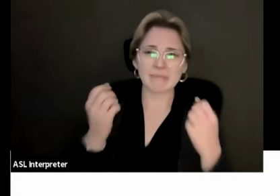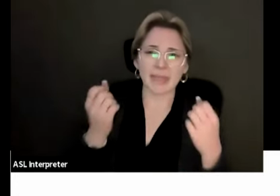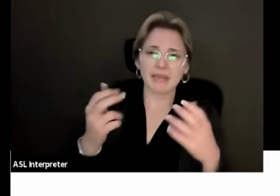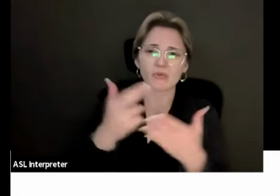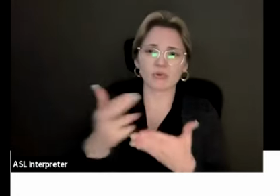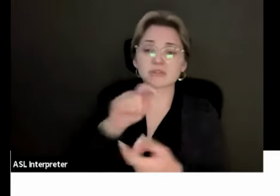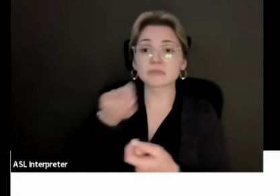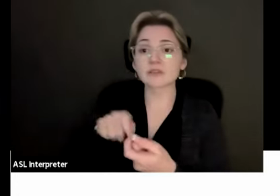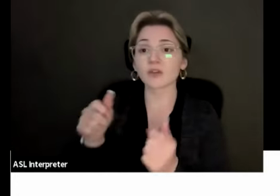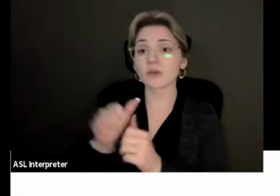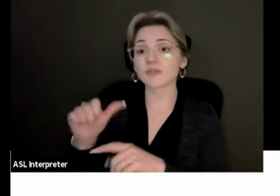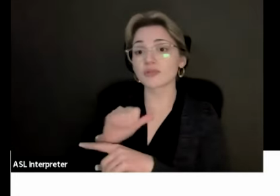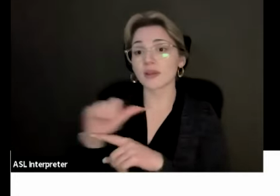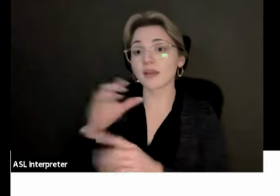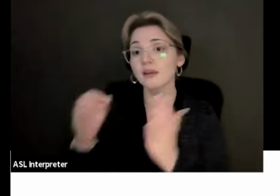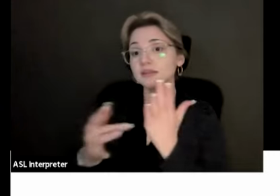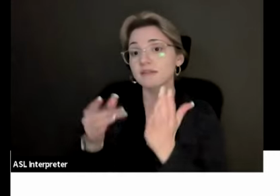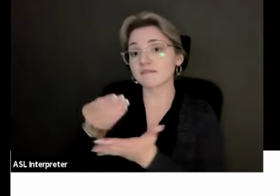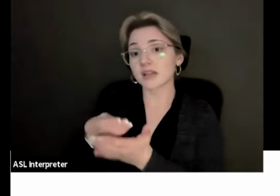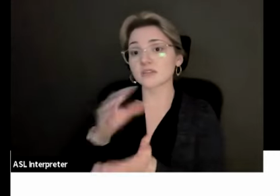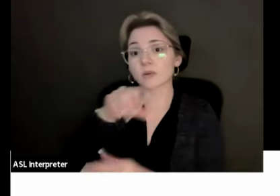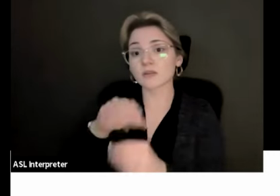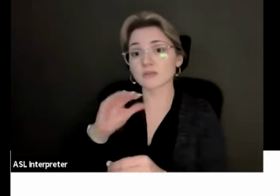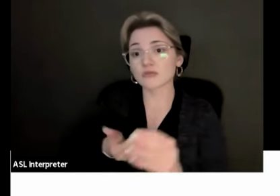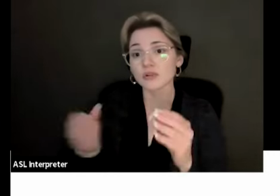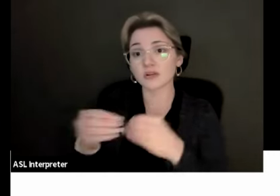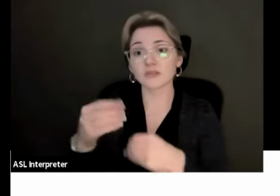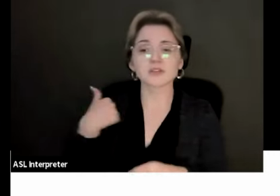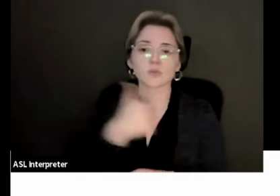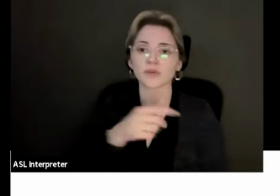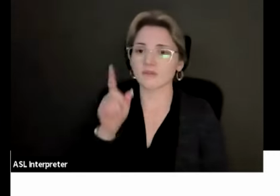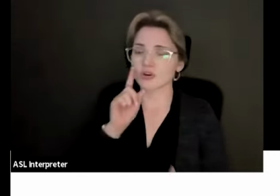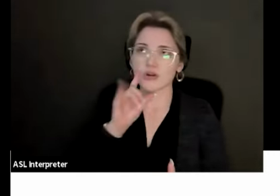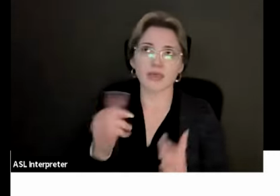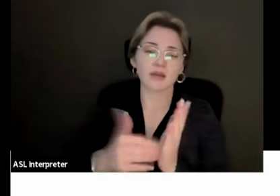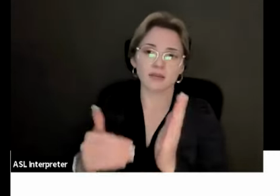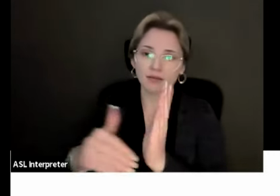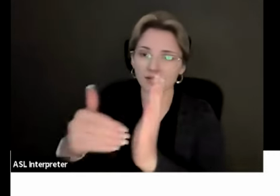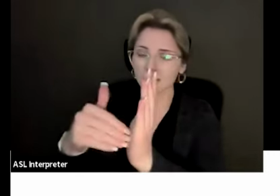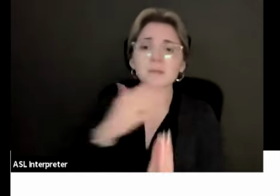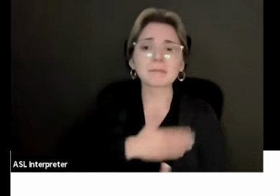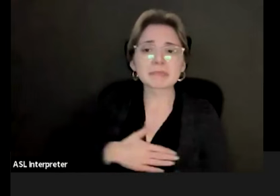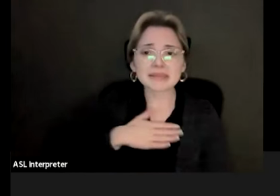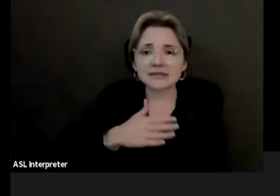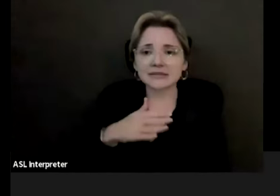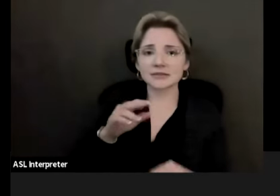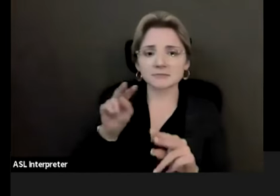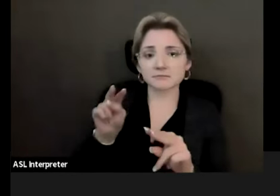our training and technical funds in our office, and we have heard that time and time again. So please keep a lookout